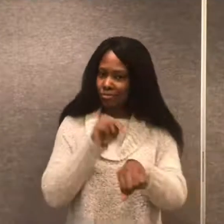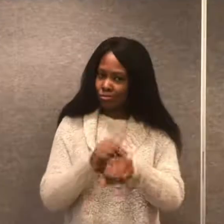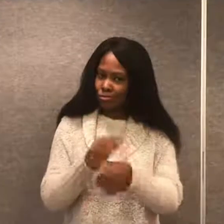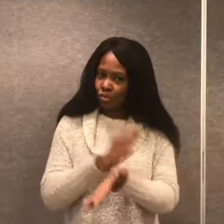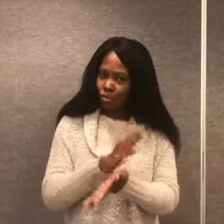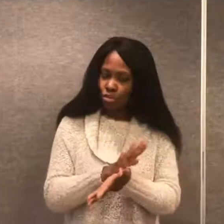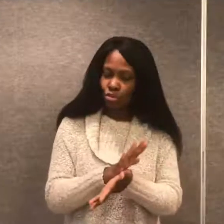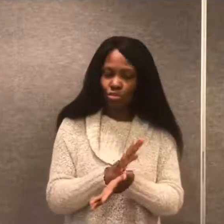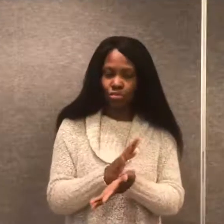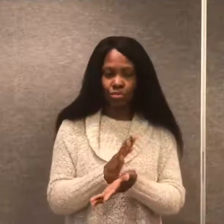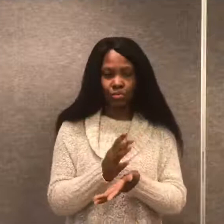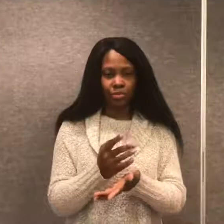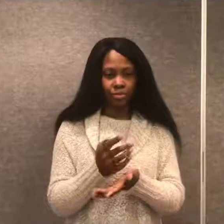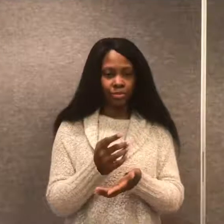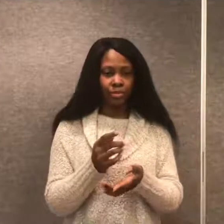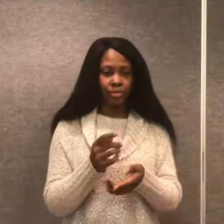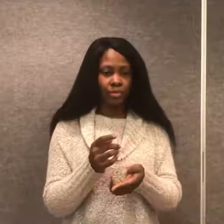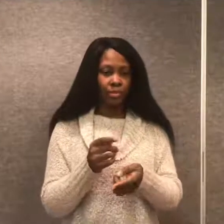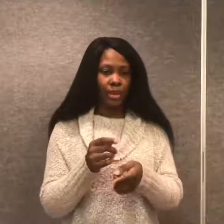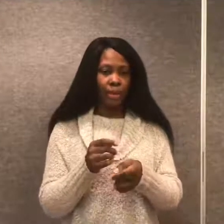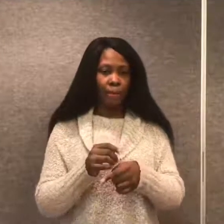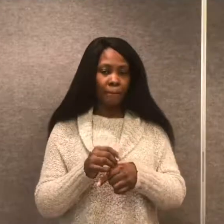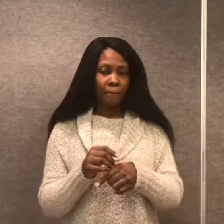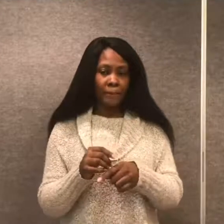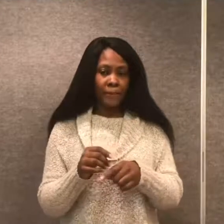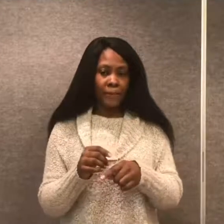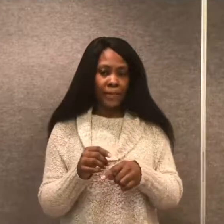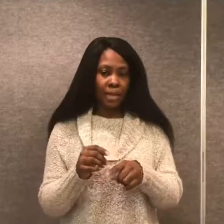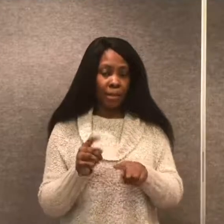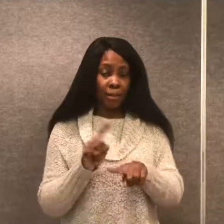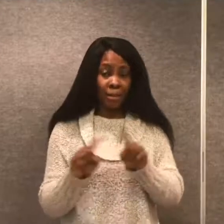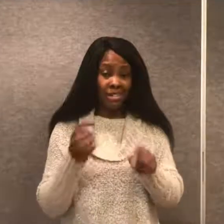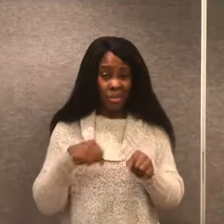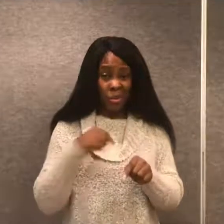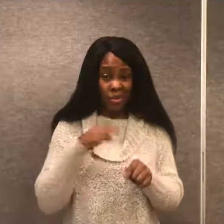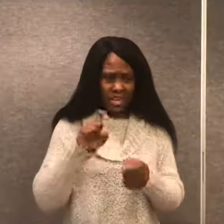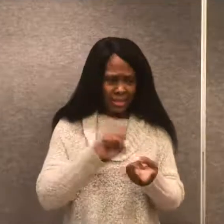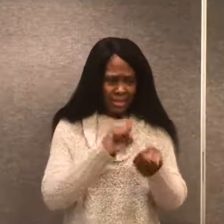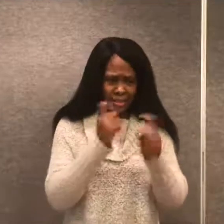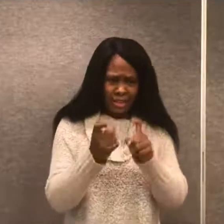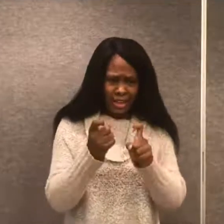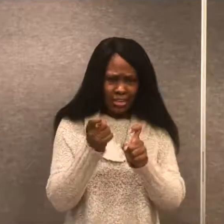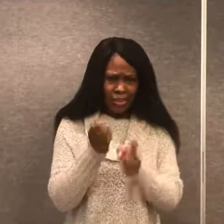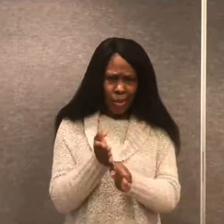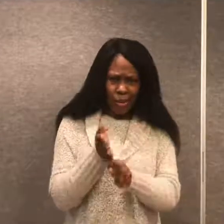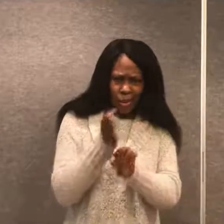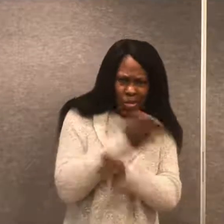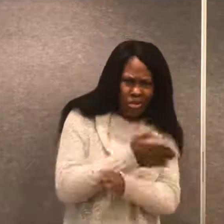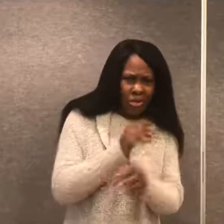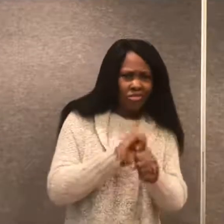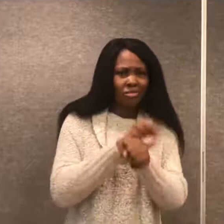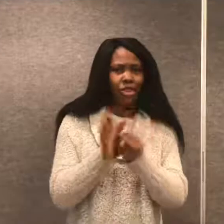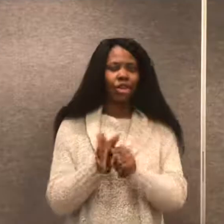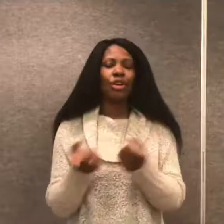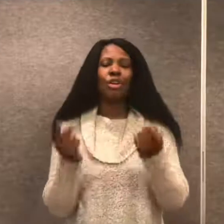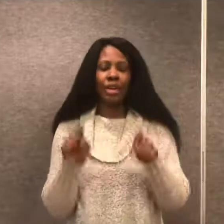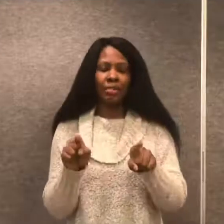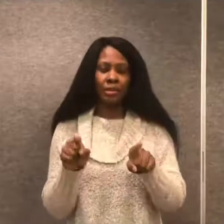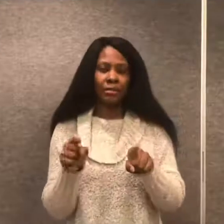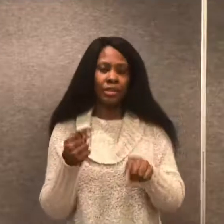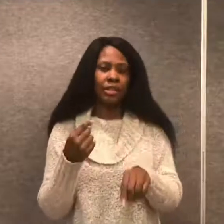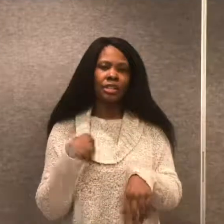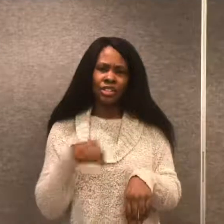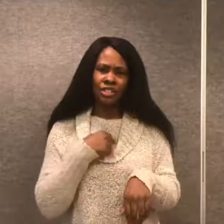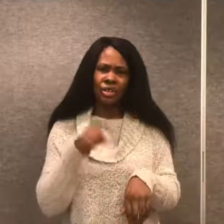we should have moved to a non-traditional educational environment prior to where we are with COVID-19. So we have